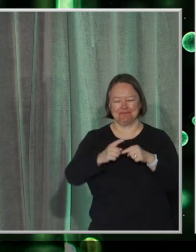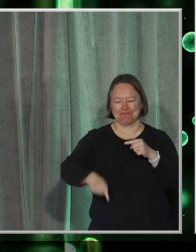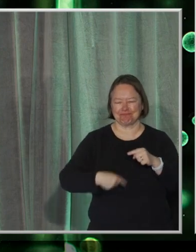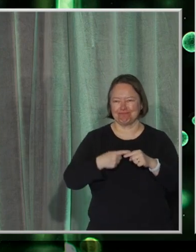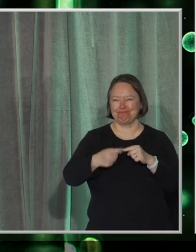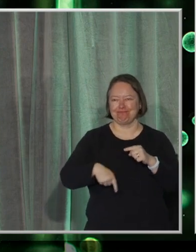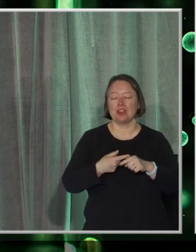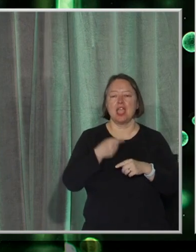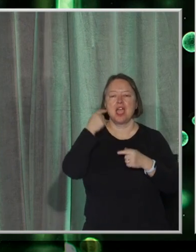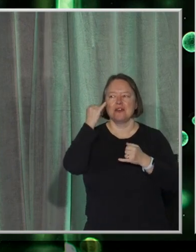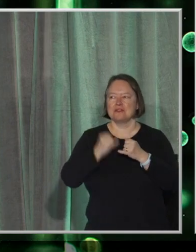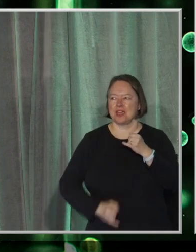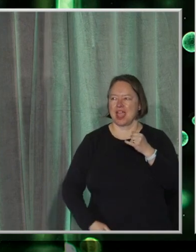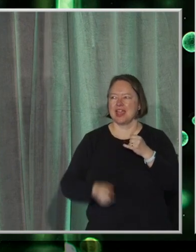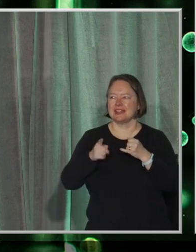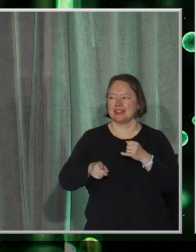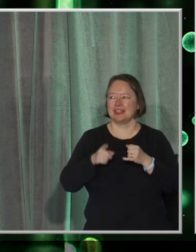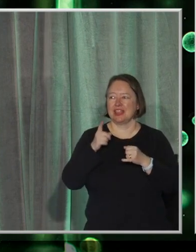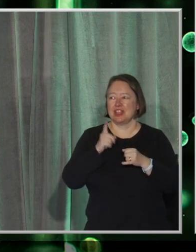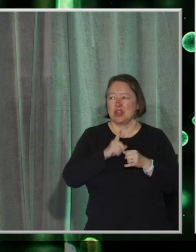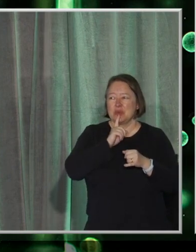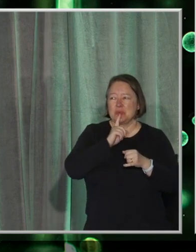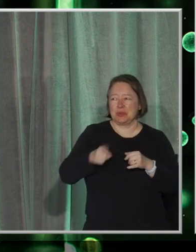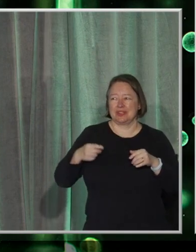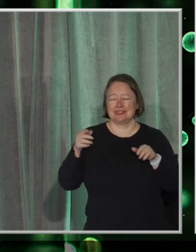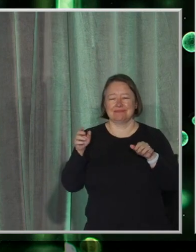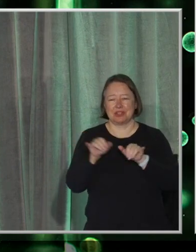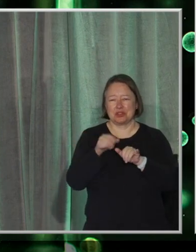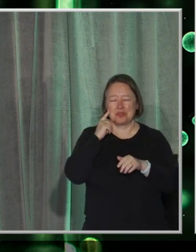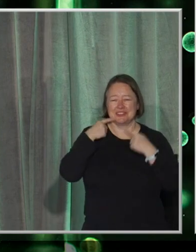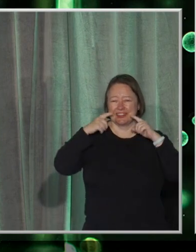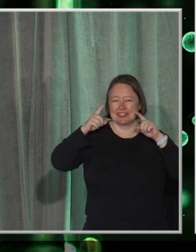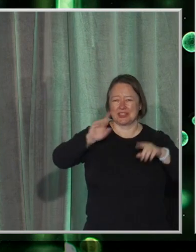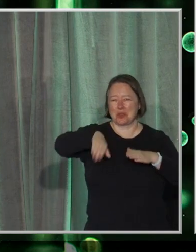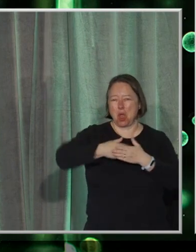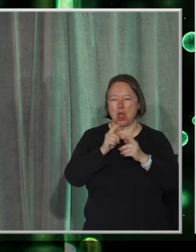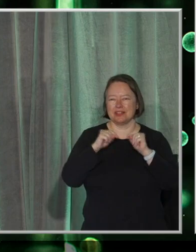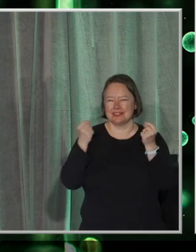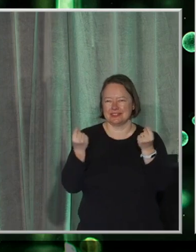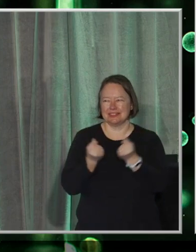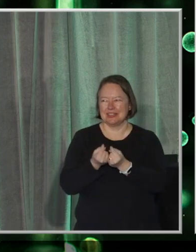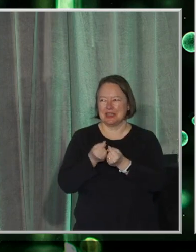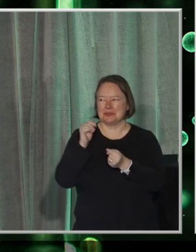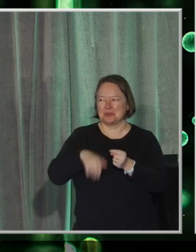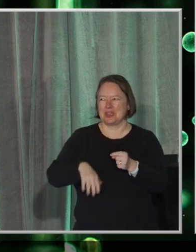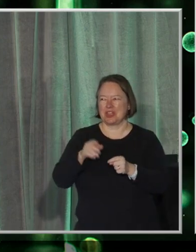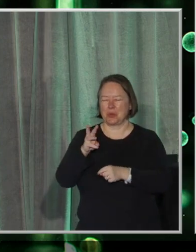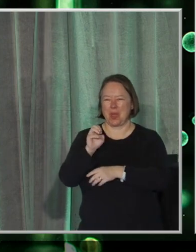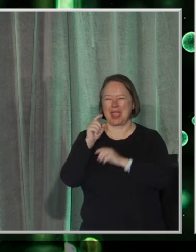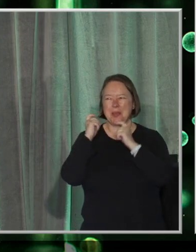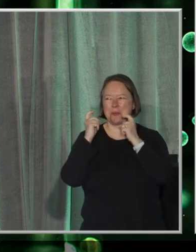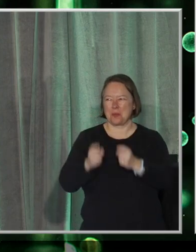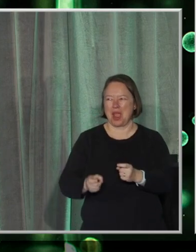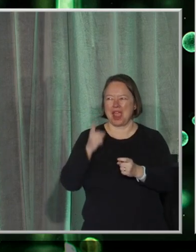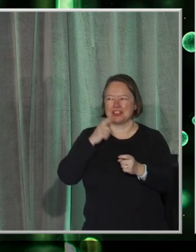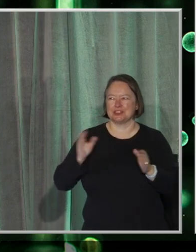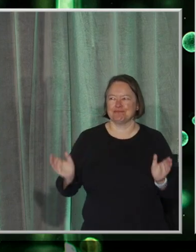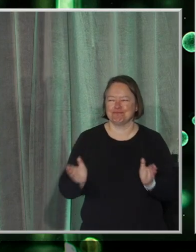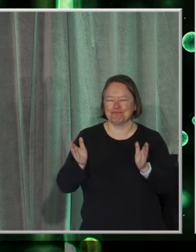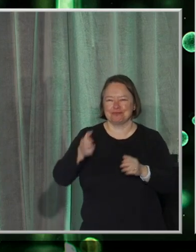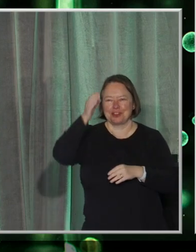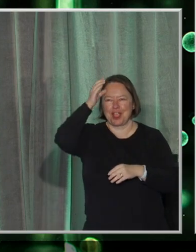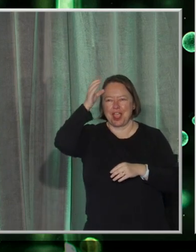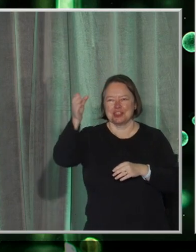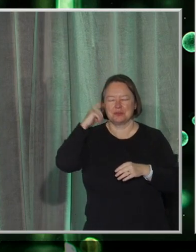And finalists or not, the real measure of success for all teams taking part in the Wege Prize exists in their ability to nurture their